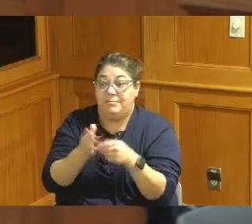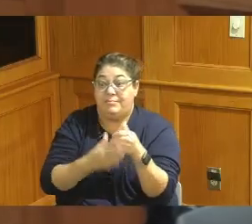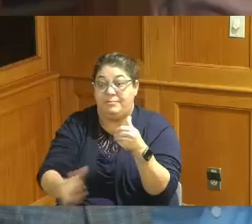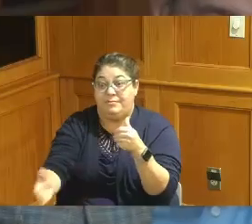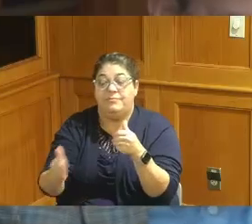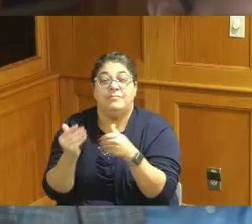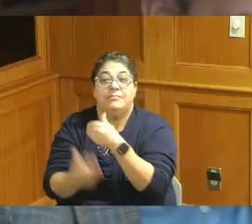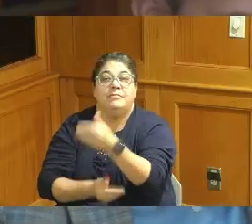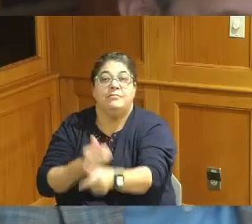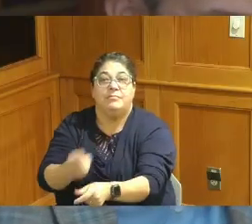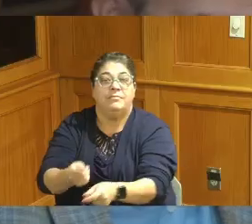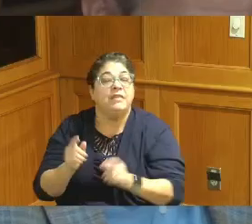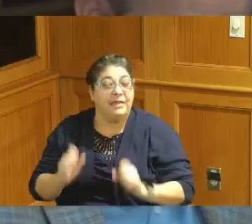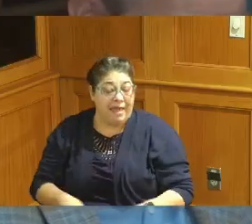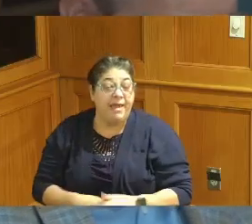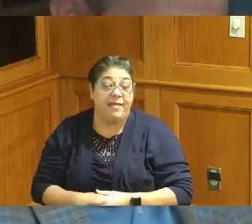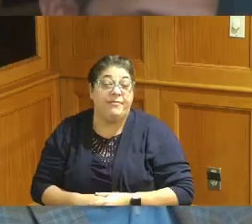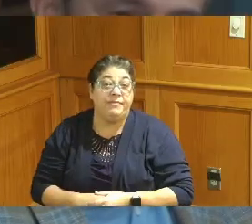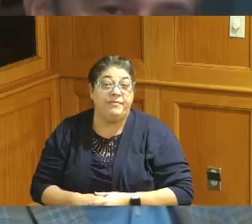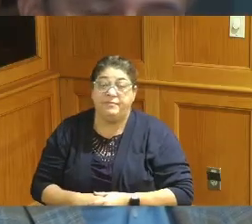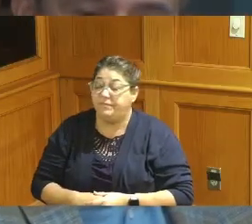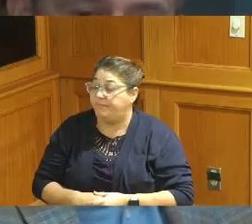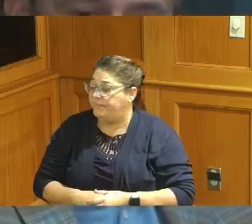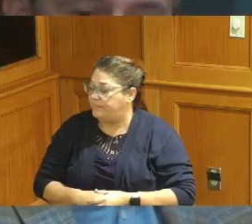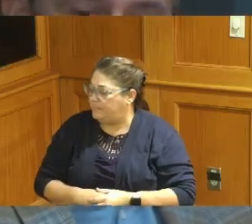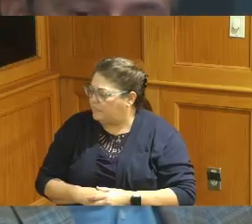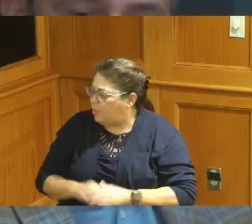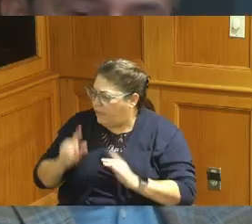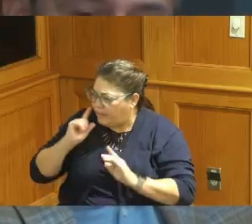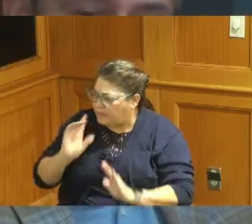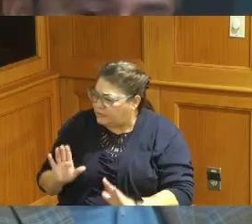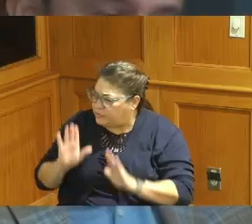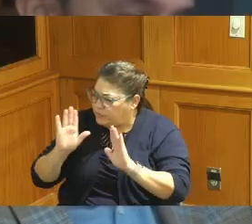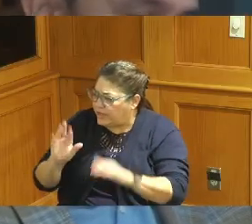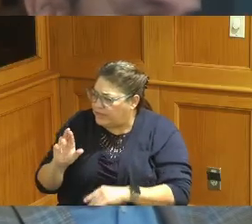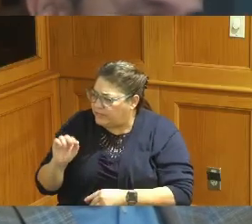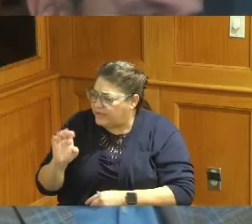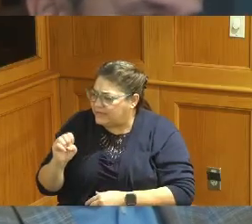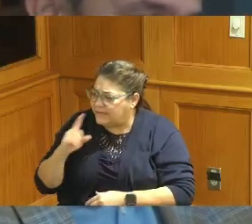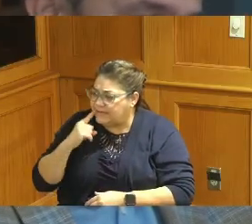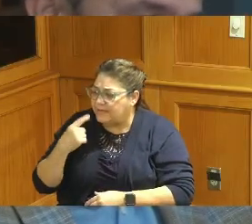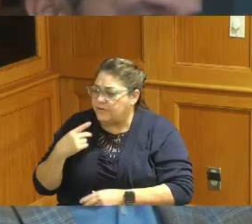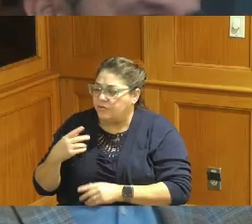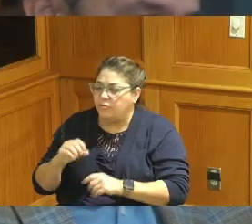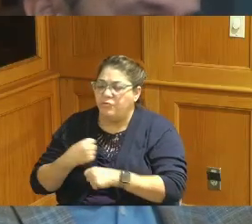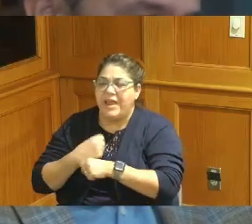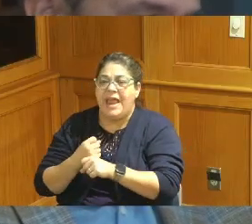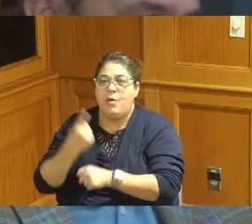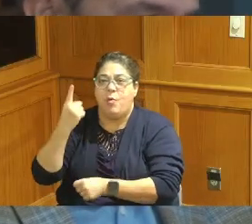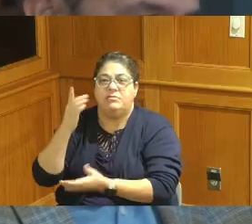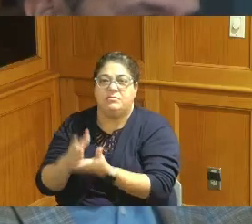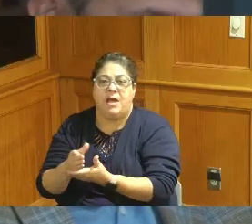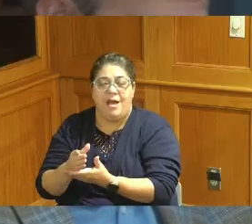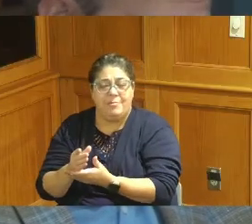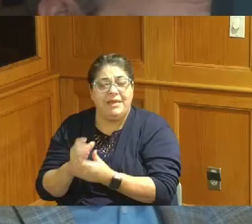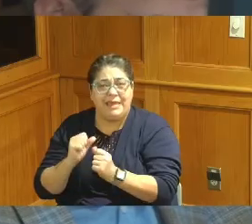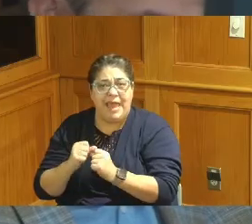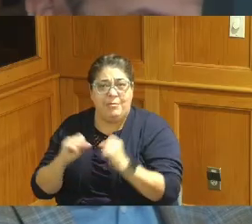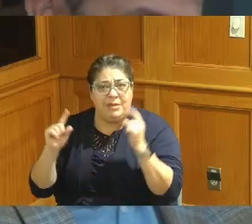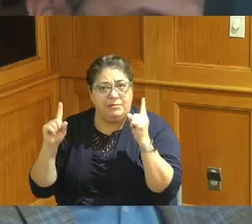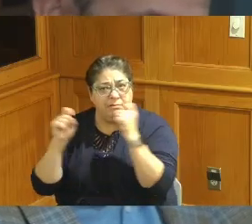that's great. Having what you're setting up is a one-stop, which I think is, because it can get very